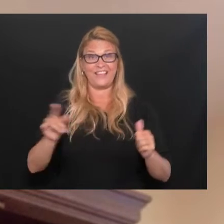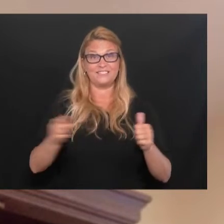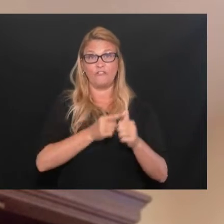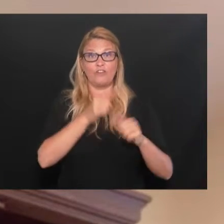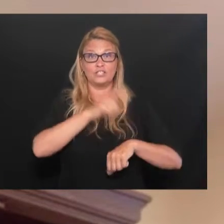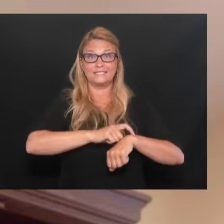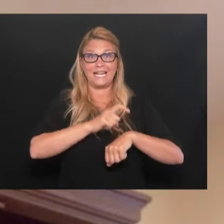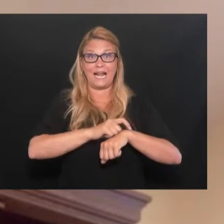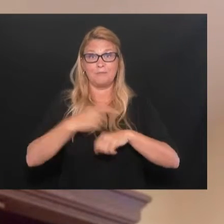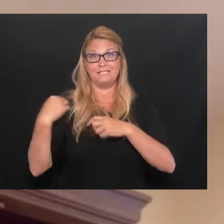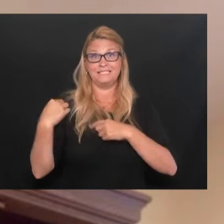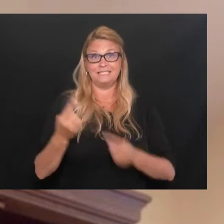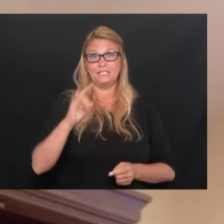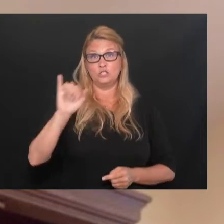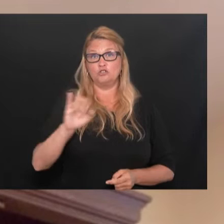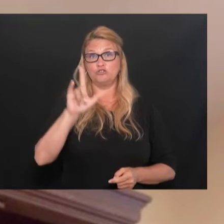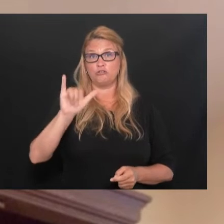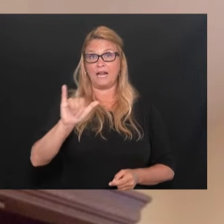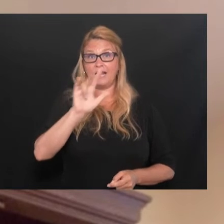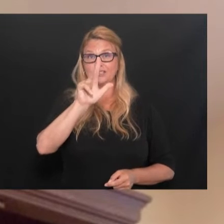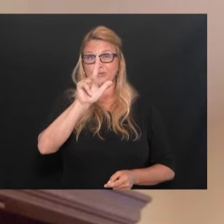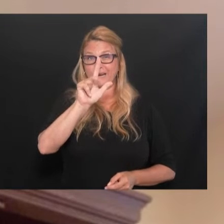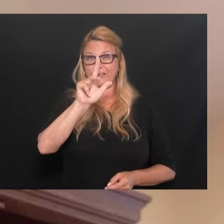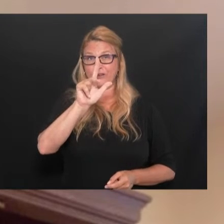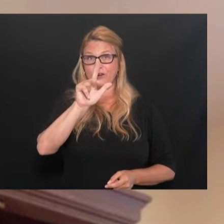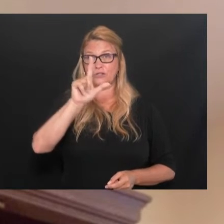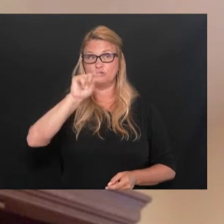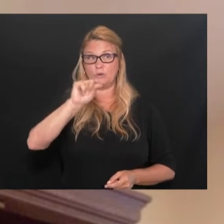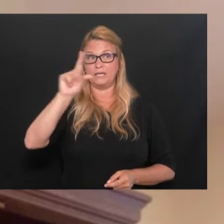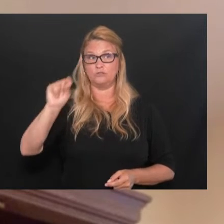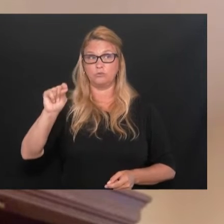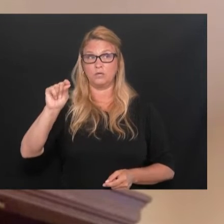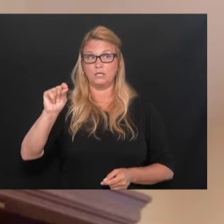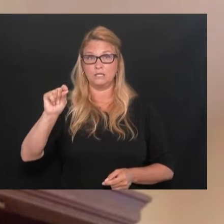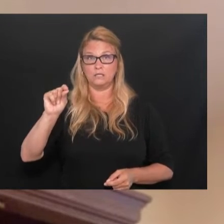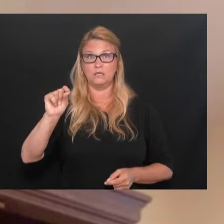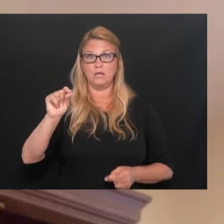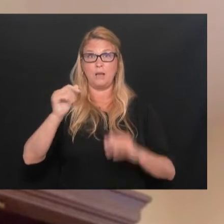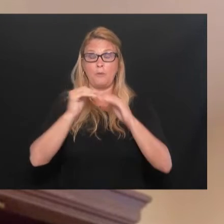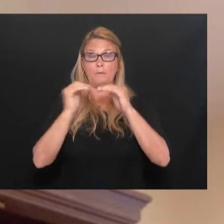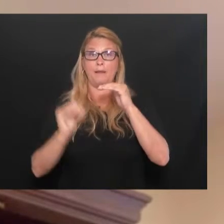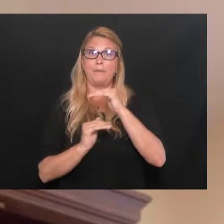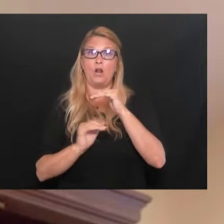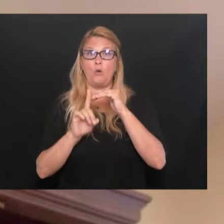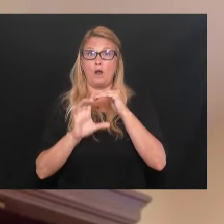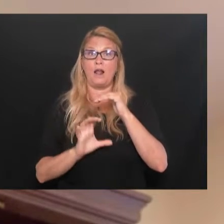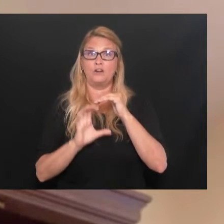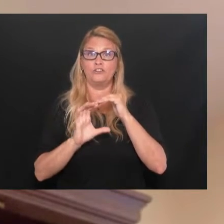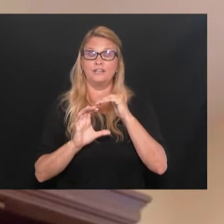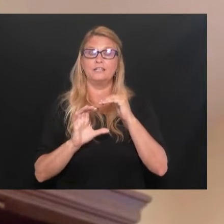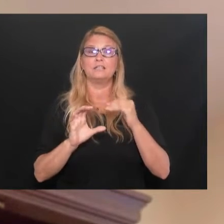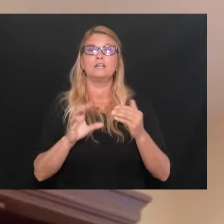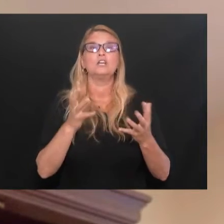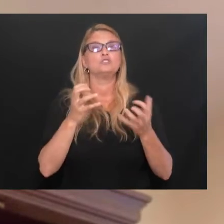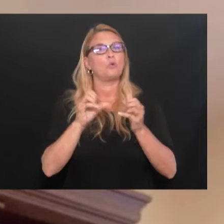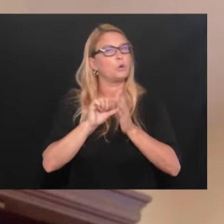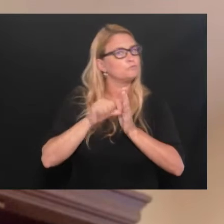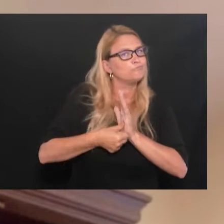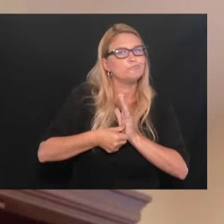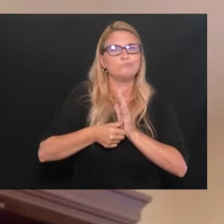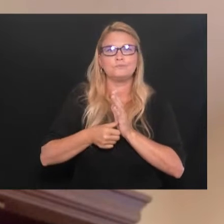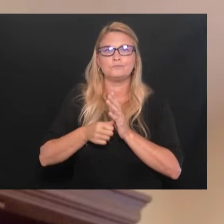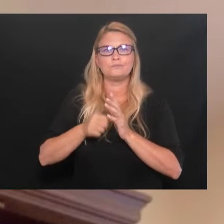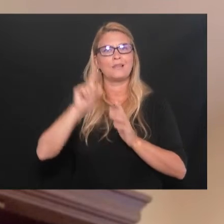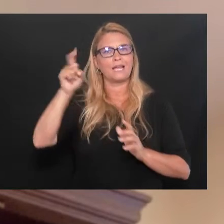since July 23rd, 2020, that we've been below 100. So I want to reinforce the point that the governor